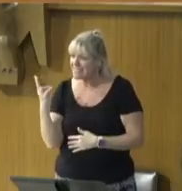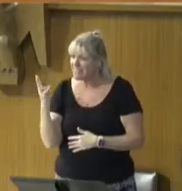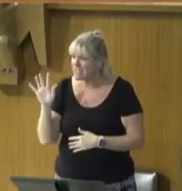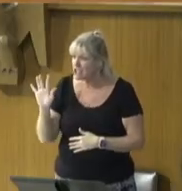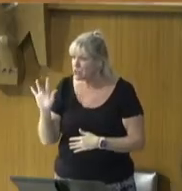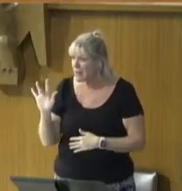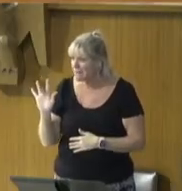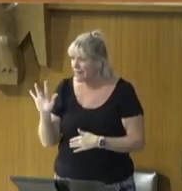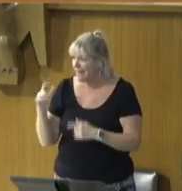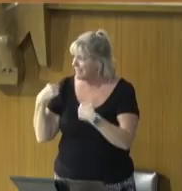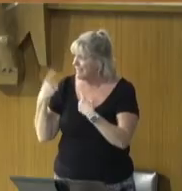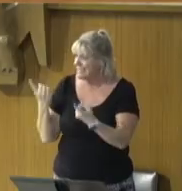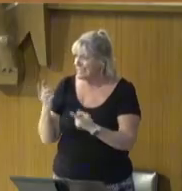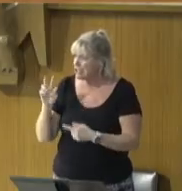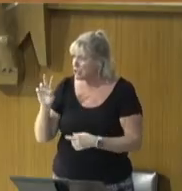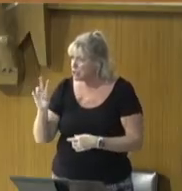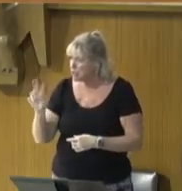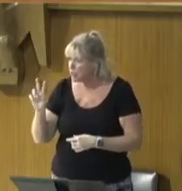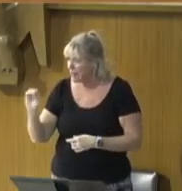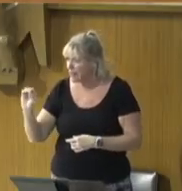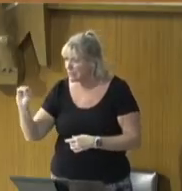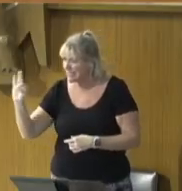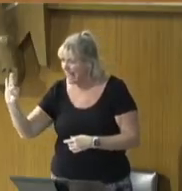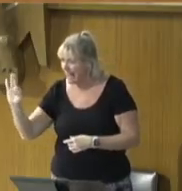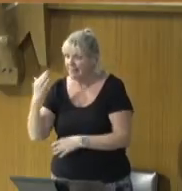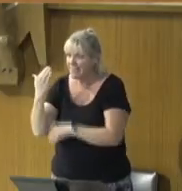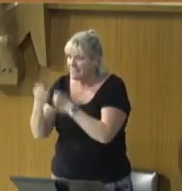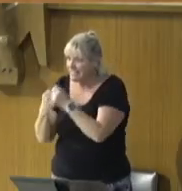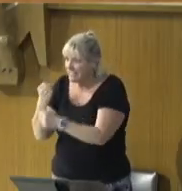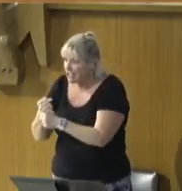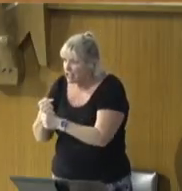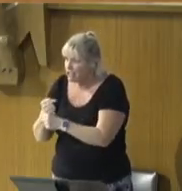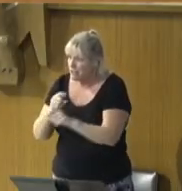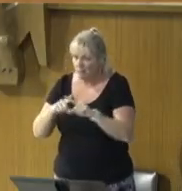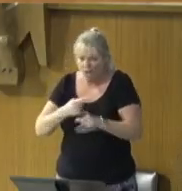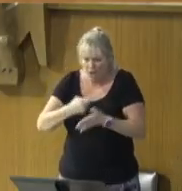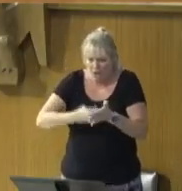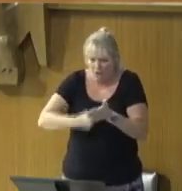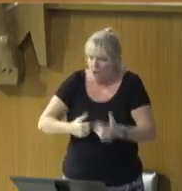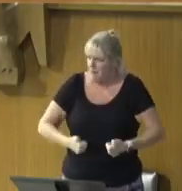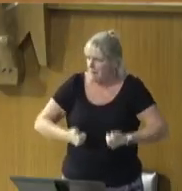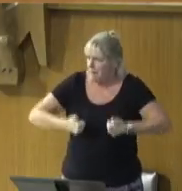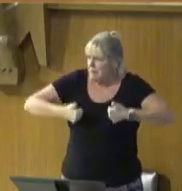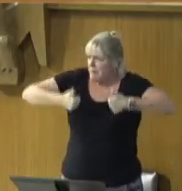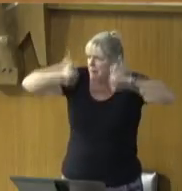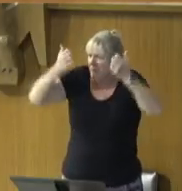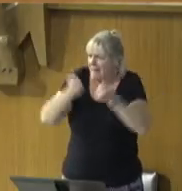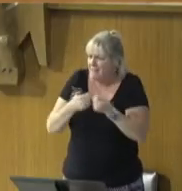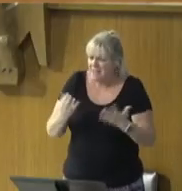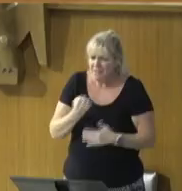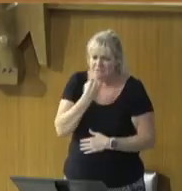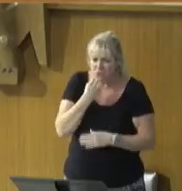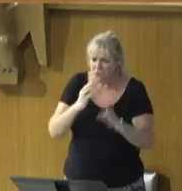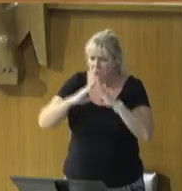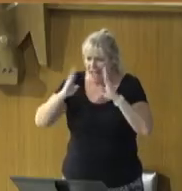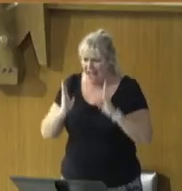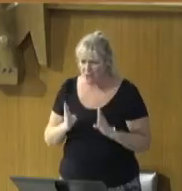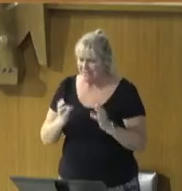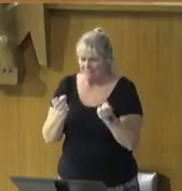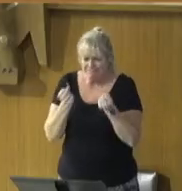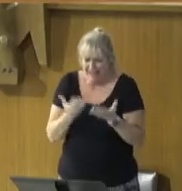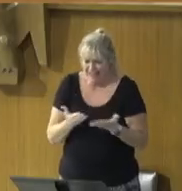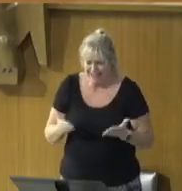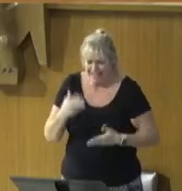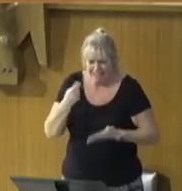2009, 15 years, while inflation has increased the cost of everything from food to houses many times